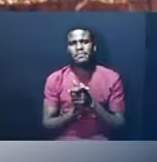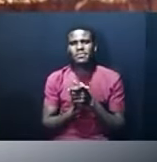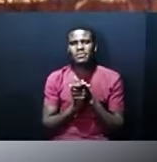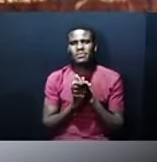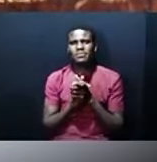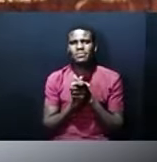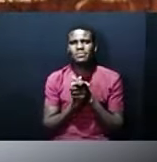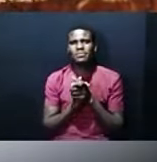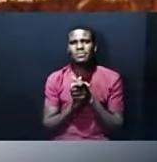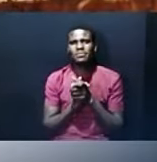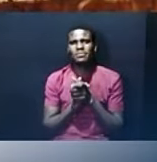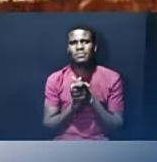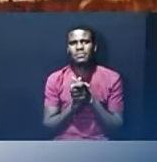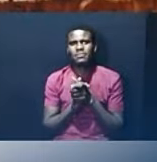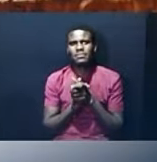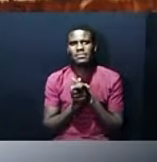The